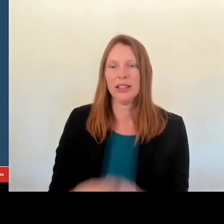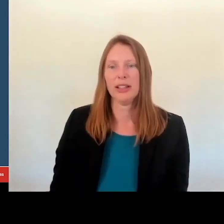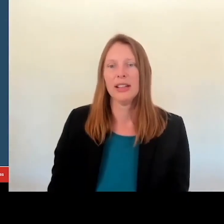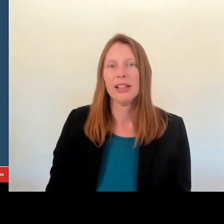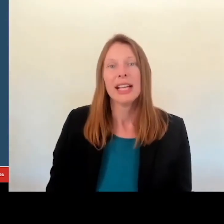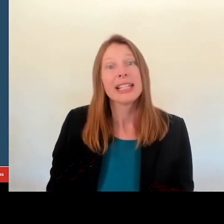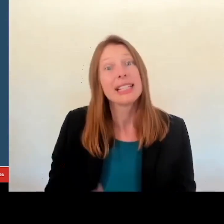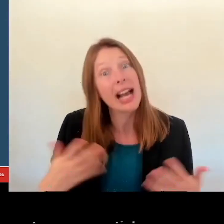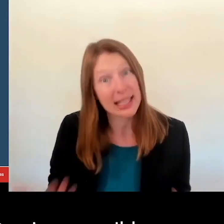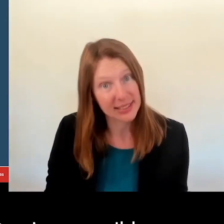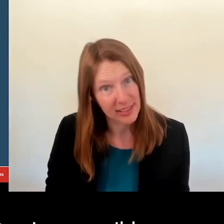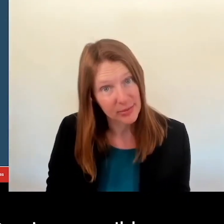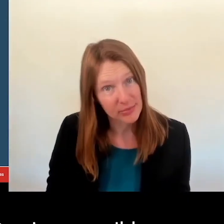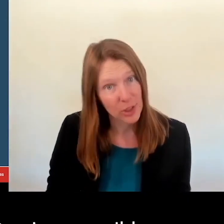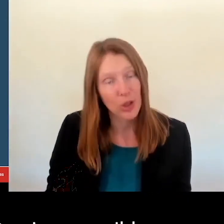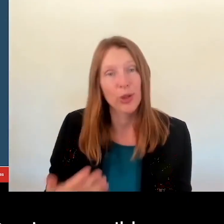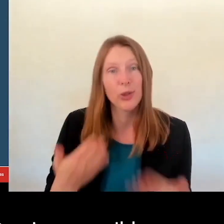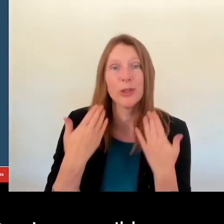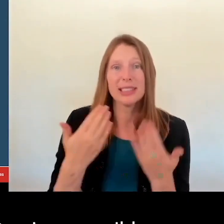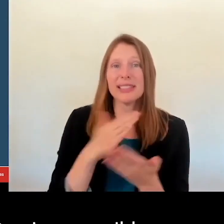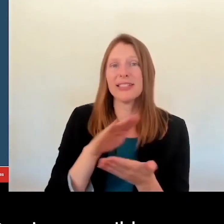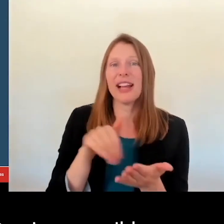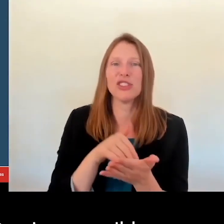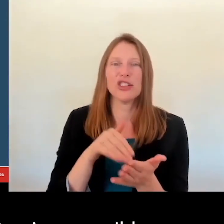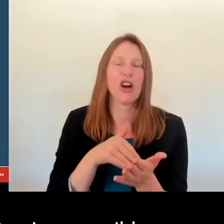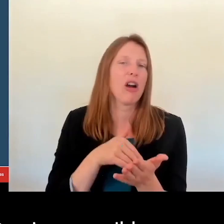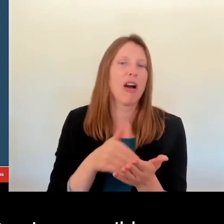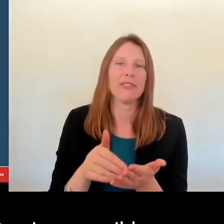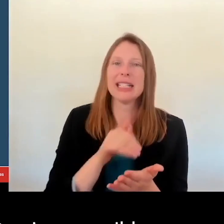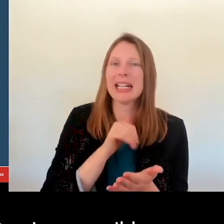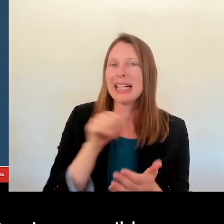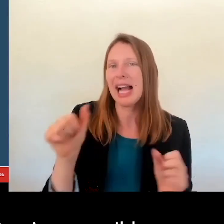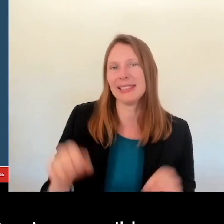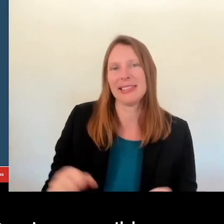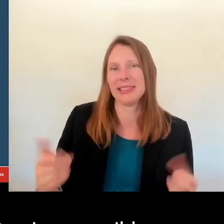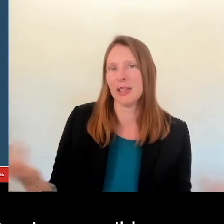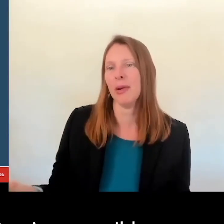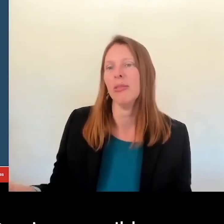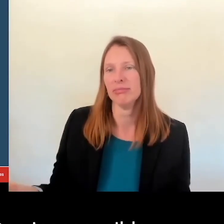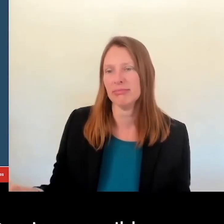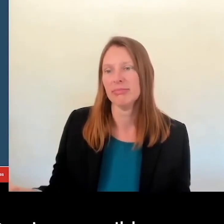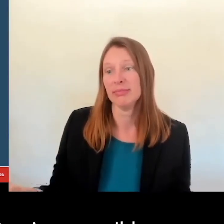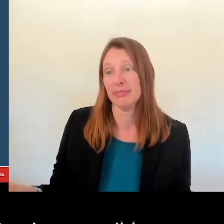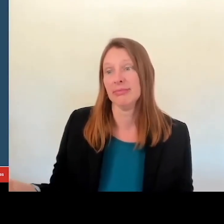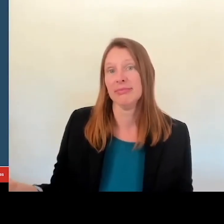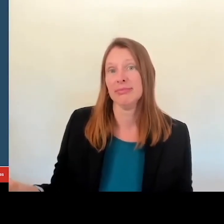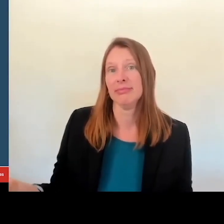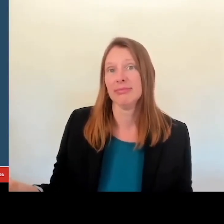outage. Yet, cooling centers are often inaccessible,